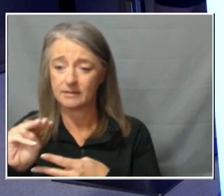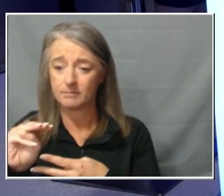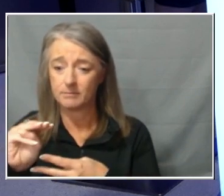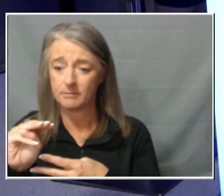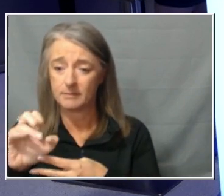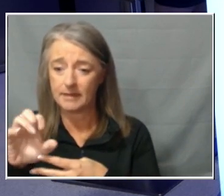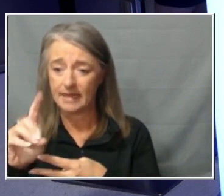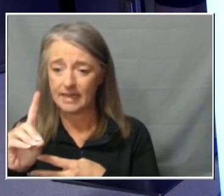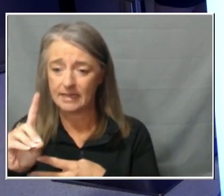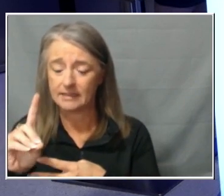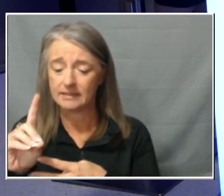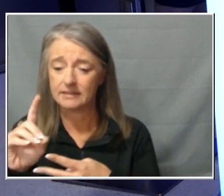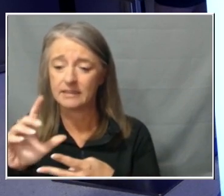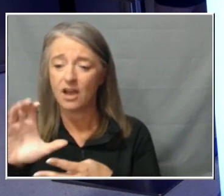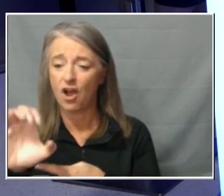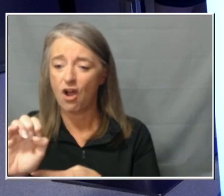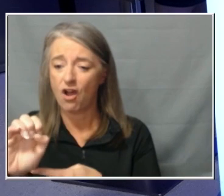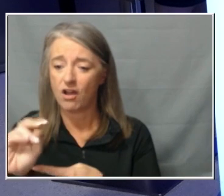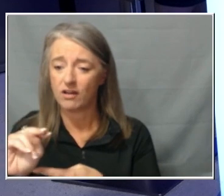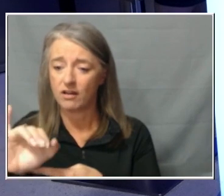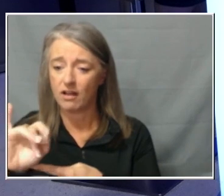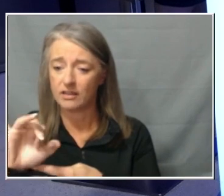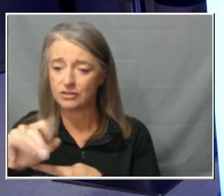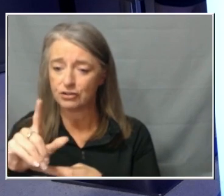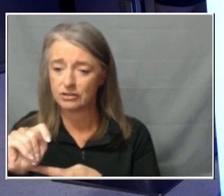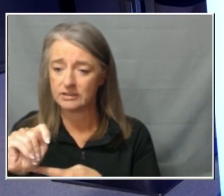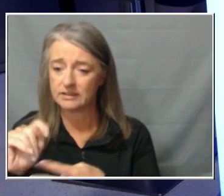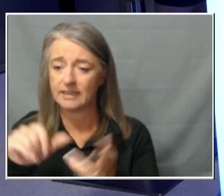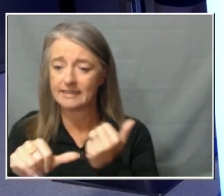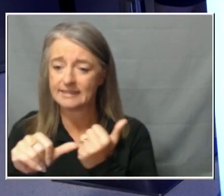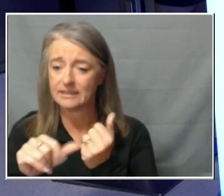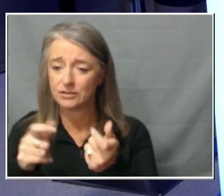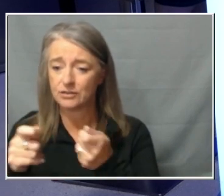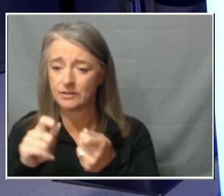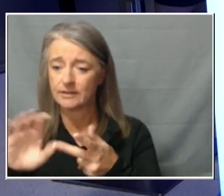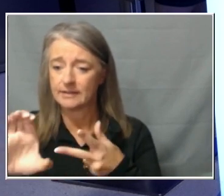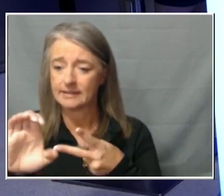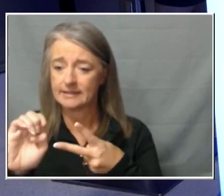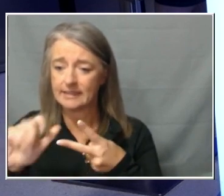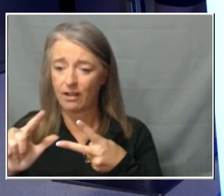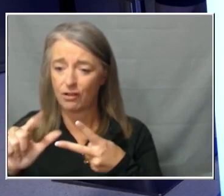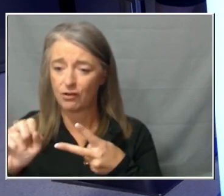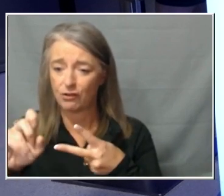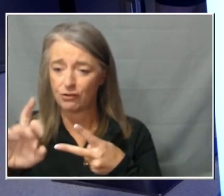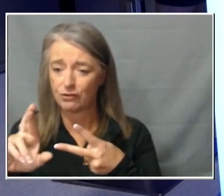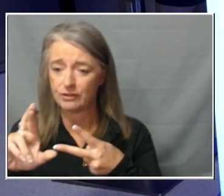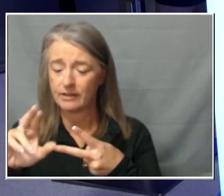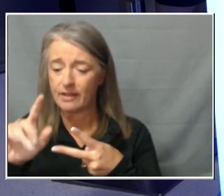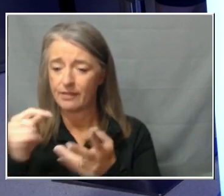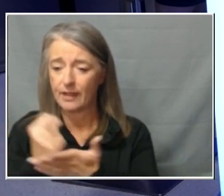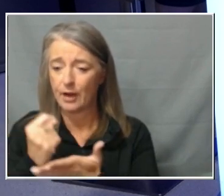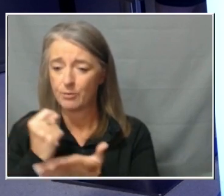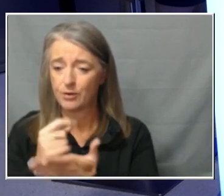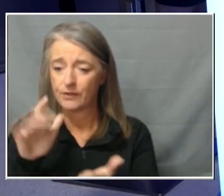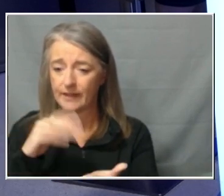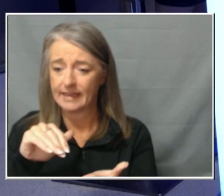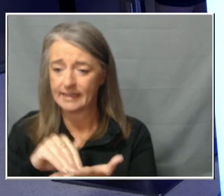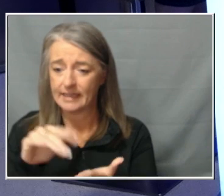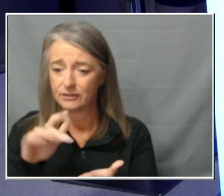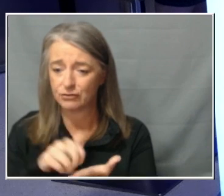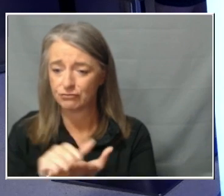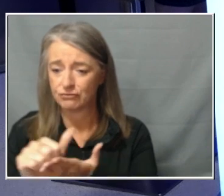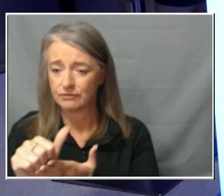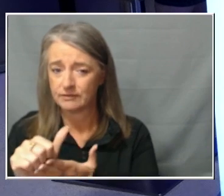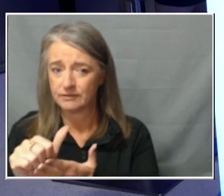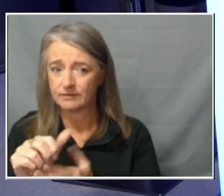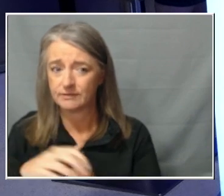hematologist and medical oncologist, also the Assistant Director of Cellular Therapeutics at the University of Kansas Cancer Center. Dr. Ahmed, how are you? I'm